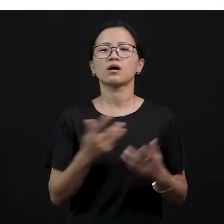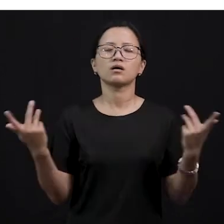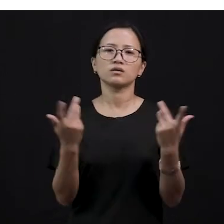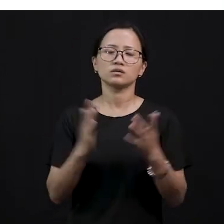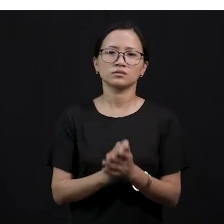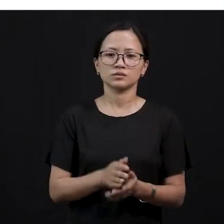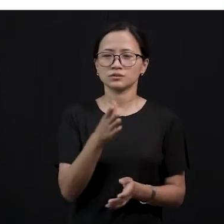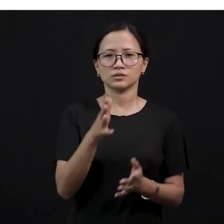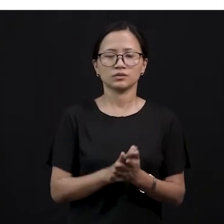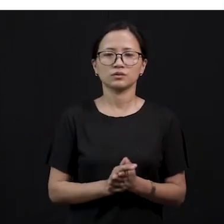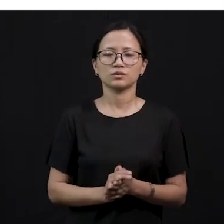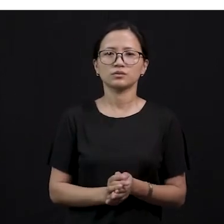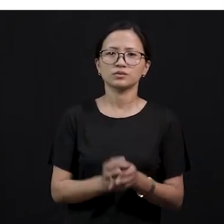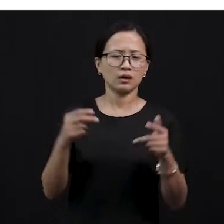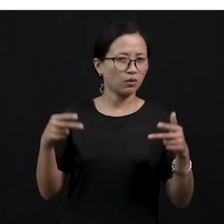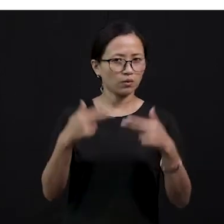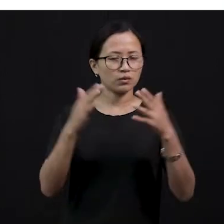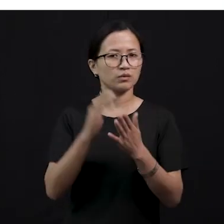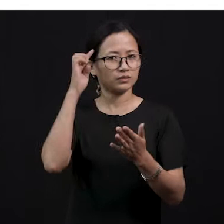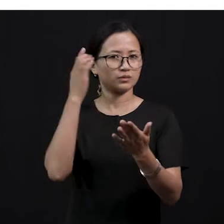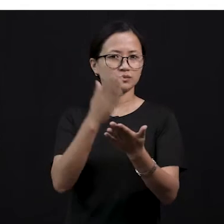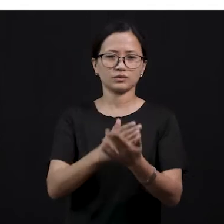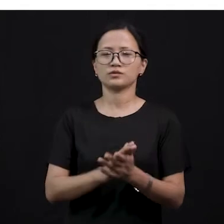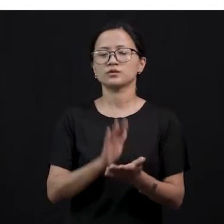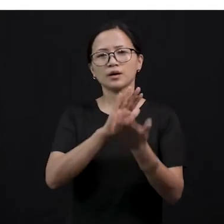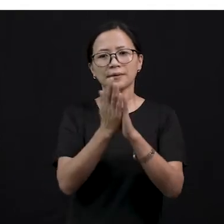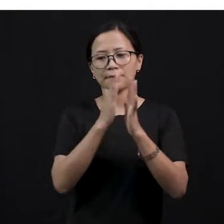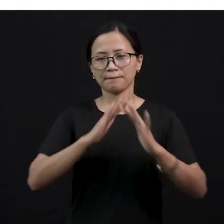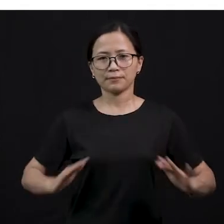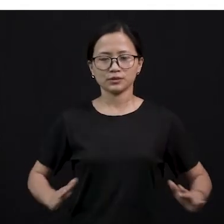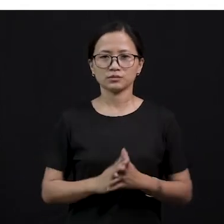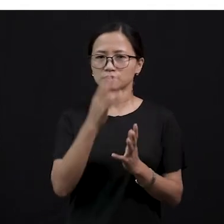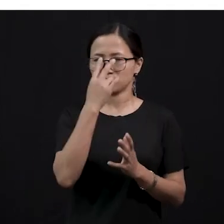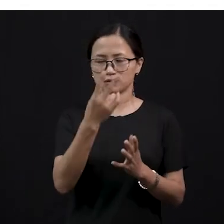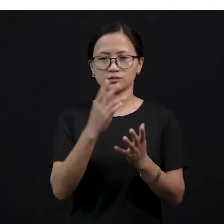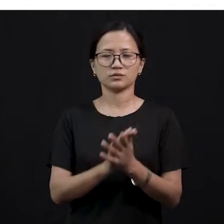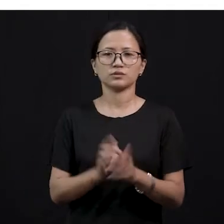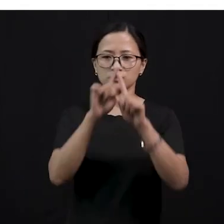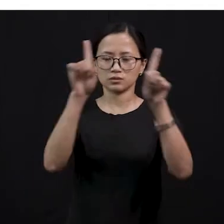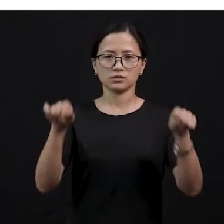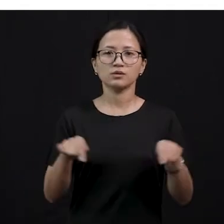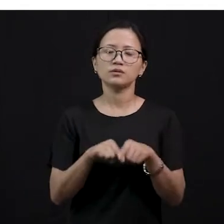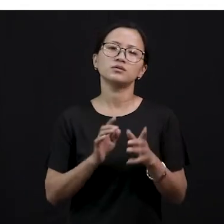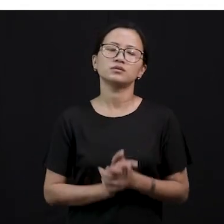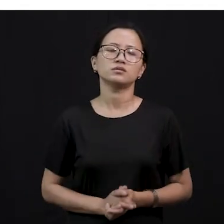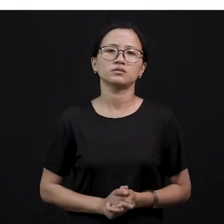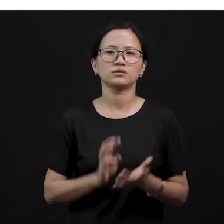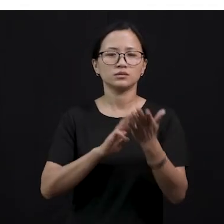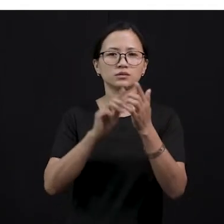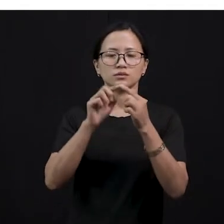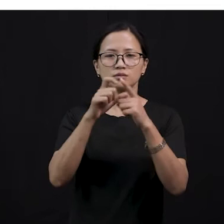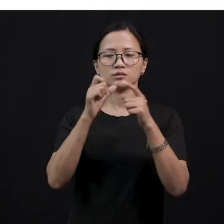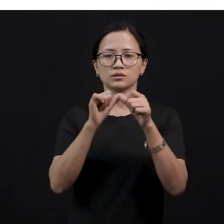to not be at war and how to start believing in peace looking at those pictures. So media is known as a